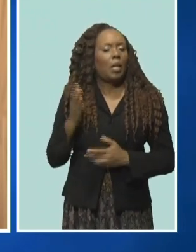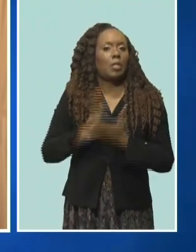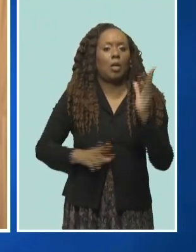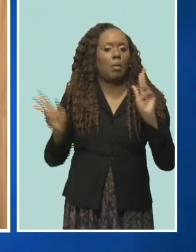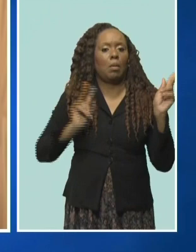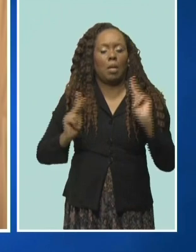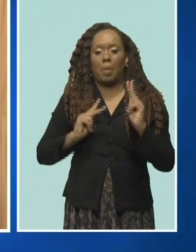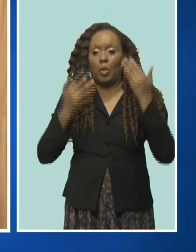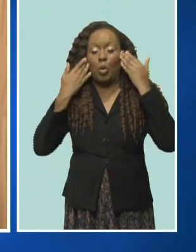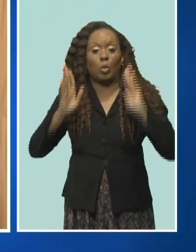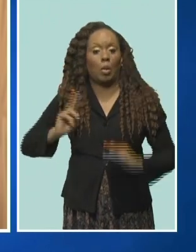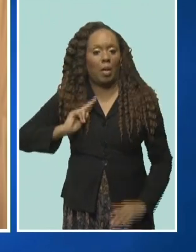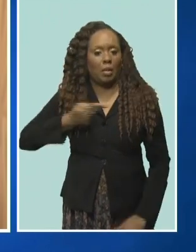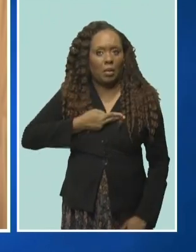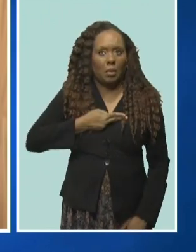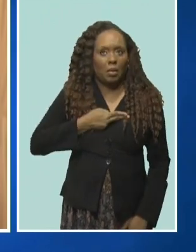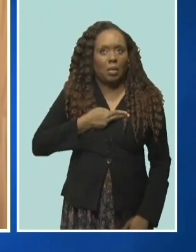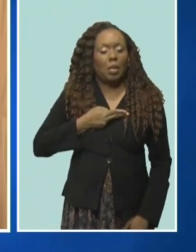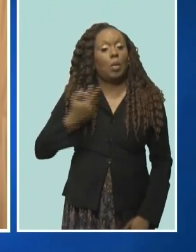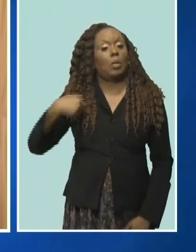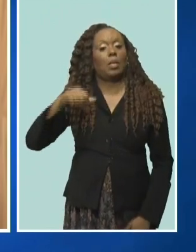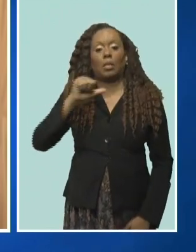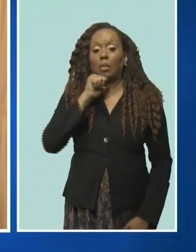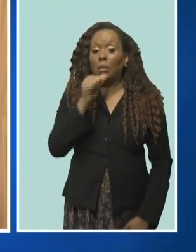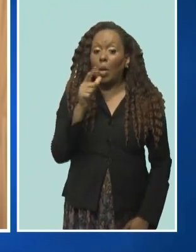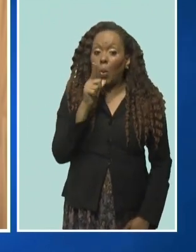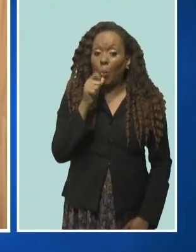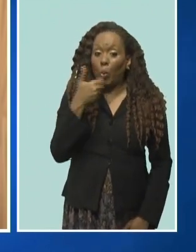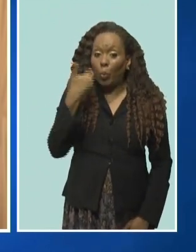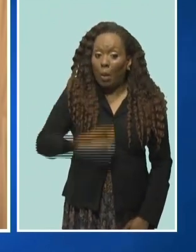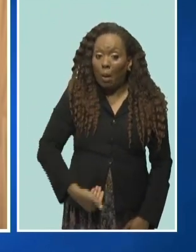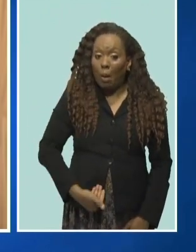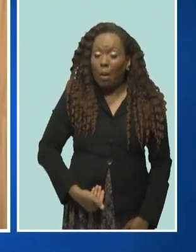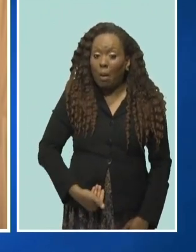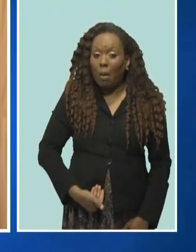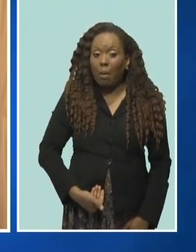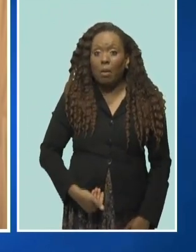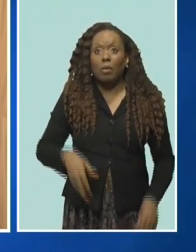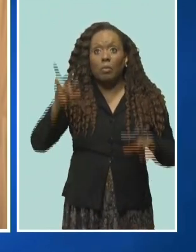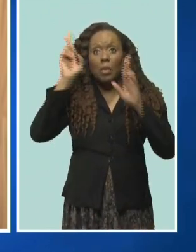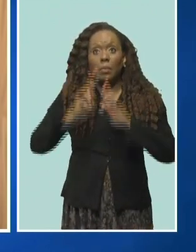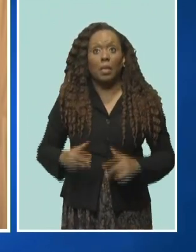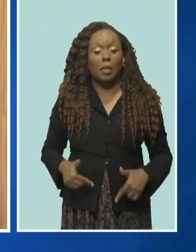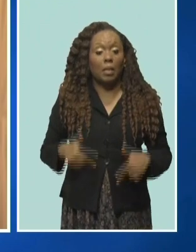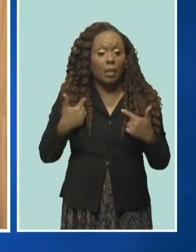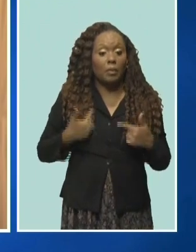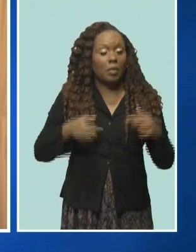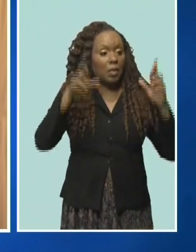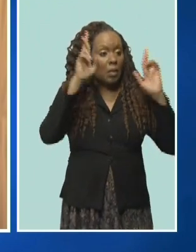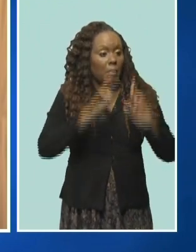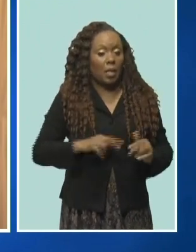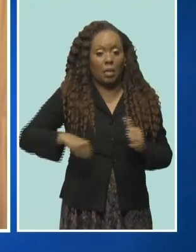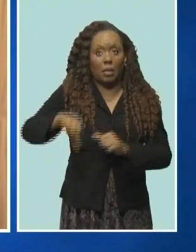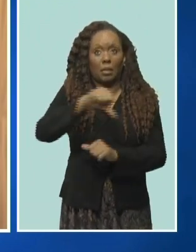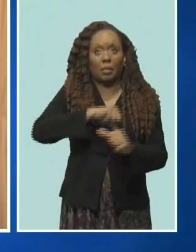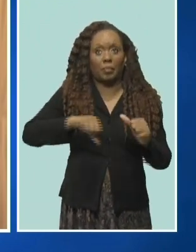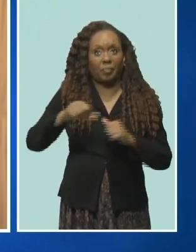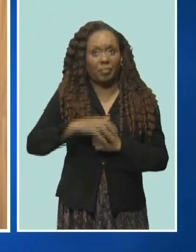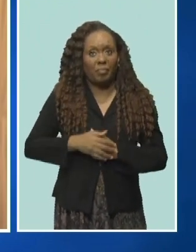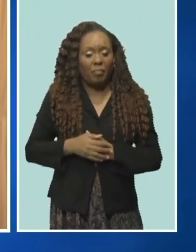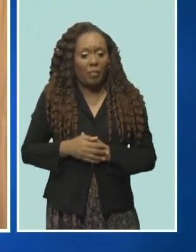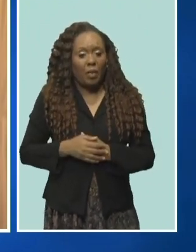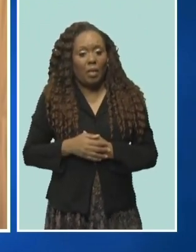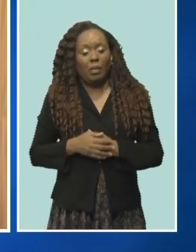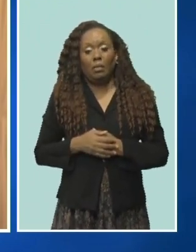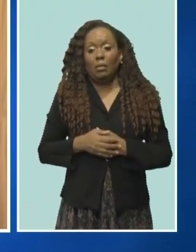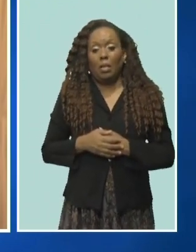are. Let us, my friends, therefore, respect life and respect each other. I've never seen a body riddled with